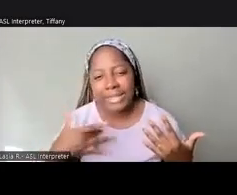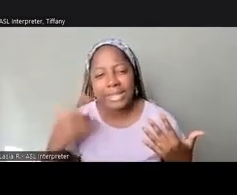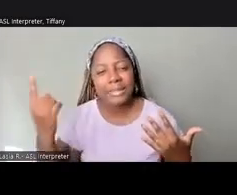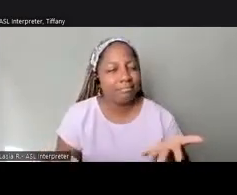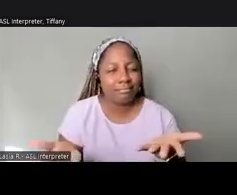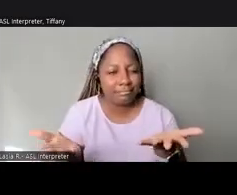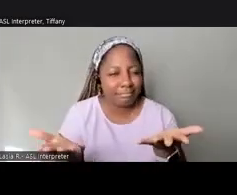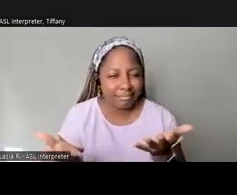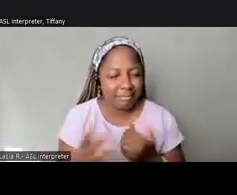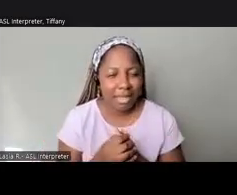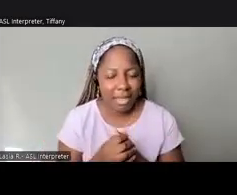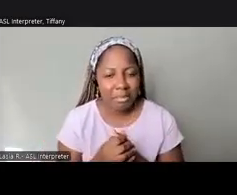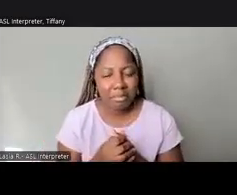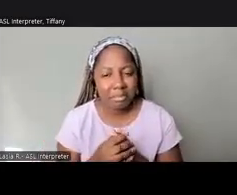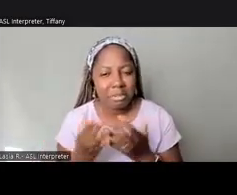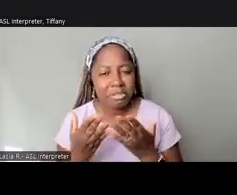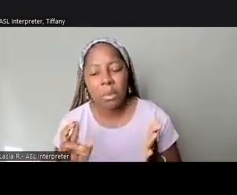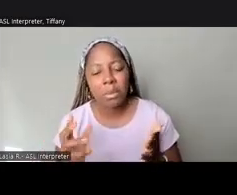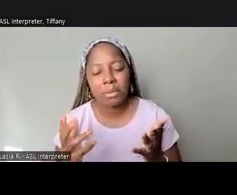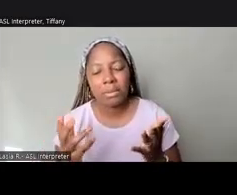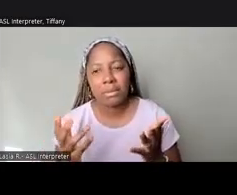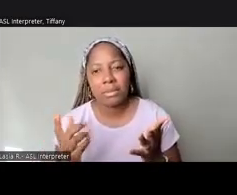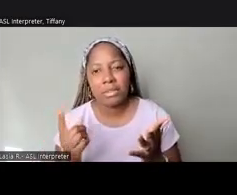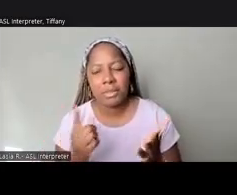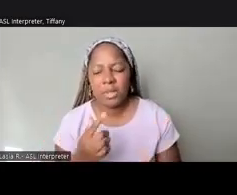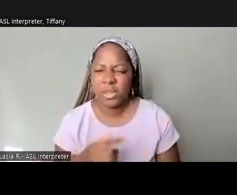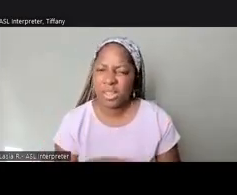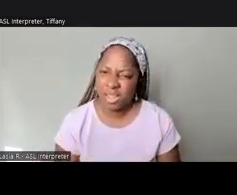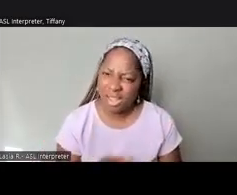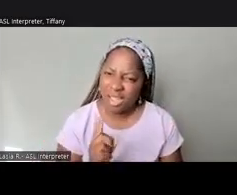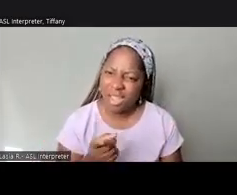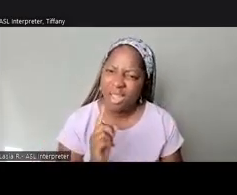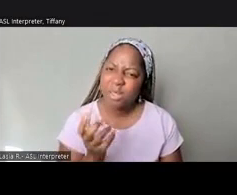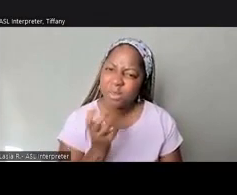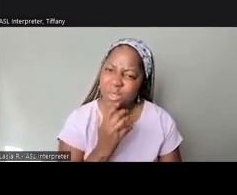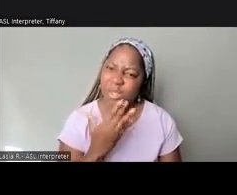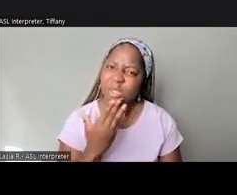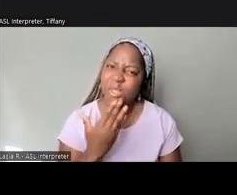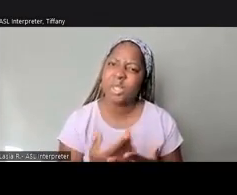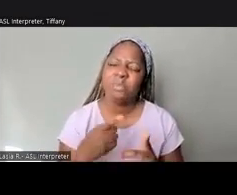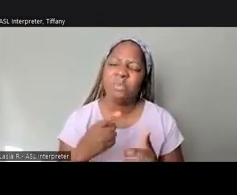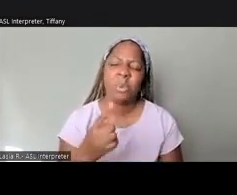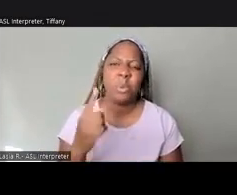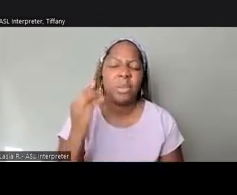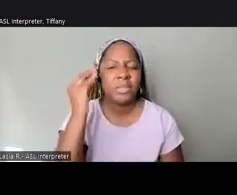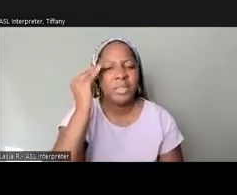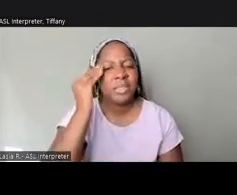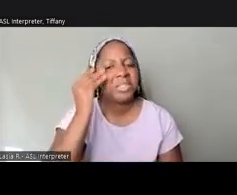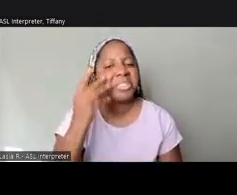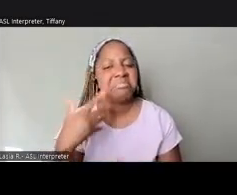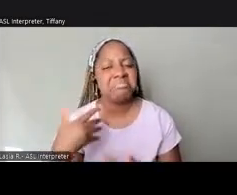a general, or just something that really resonated after hearing some of our conversations today. So,